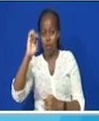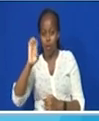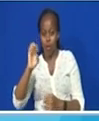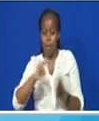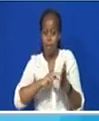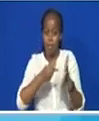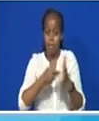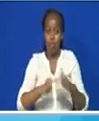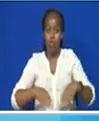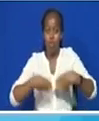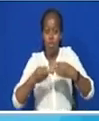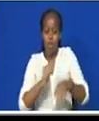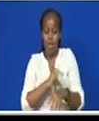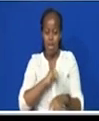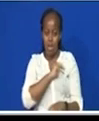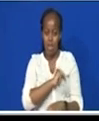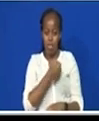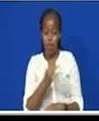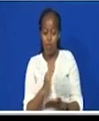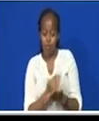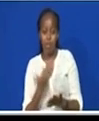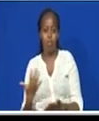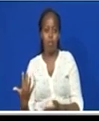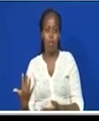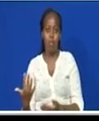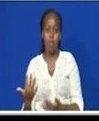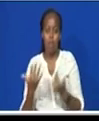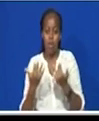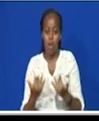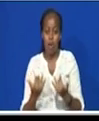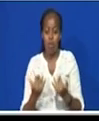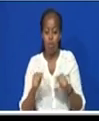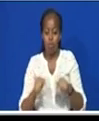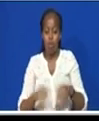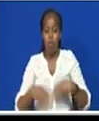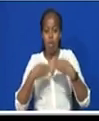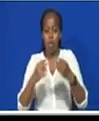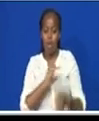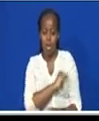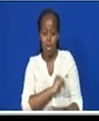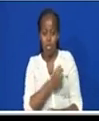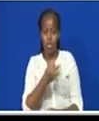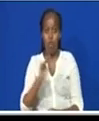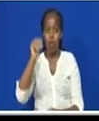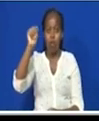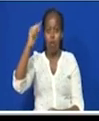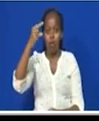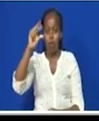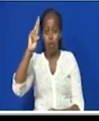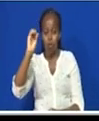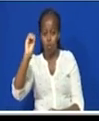something, and in this case we are giving the nature of agroforestry, or the nature of the